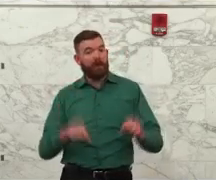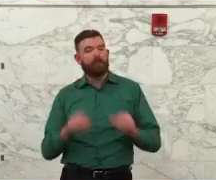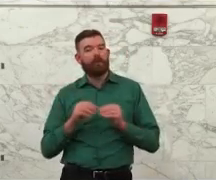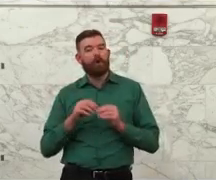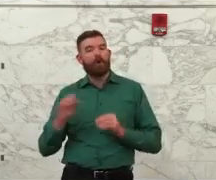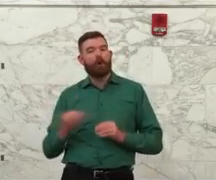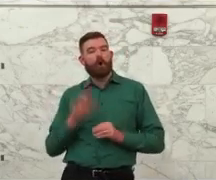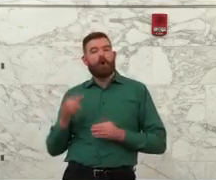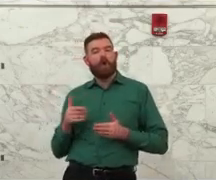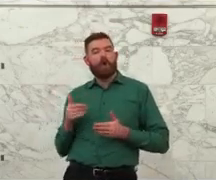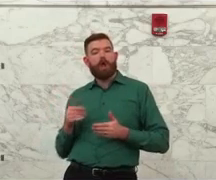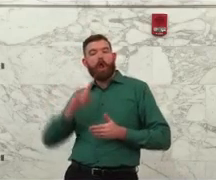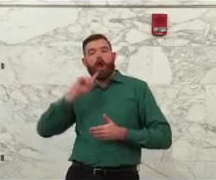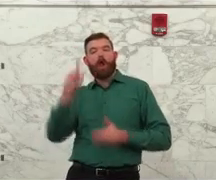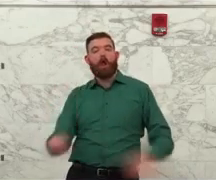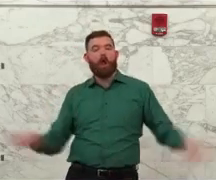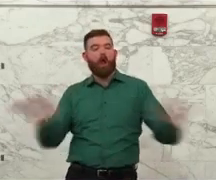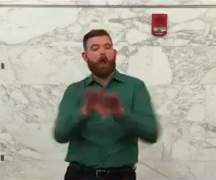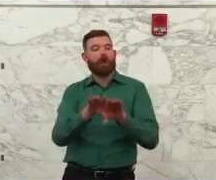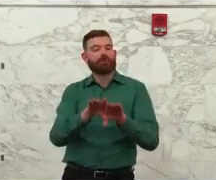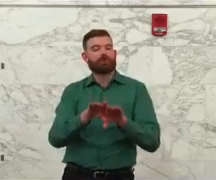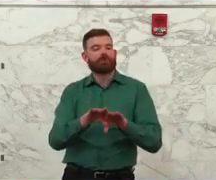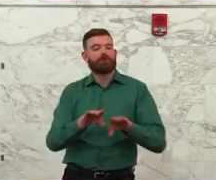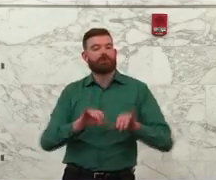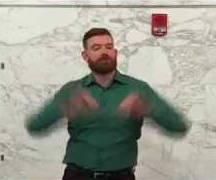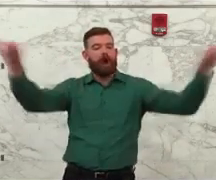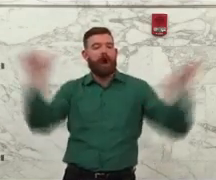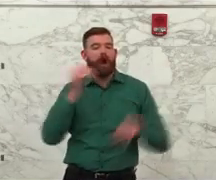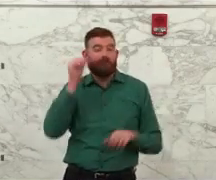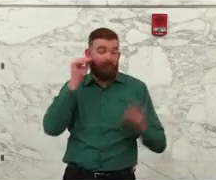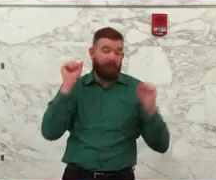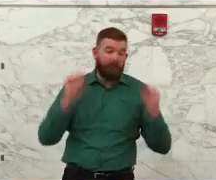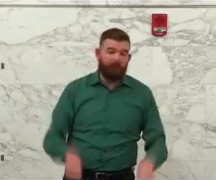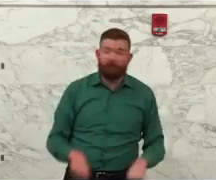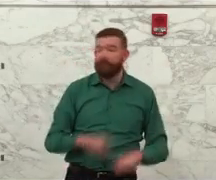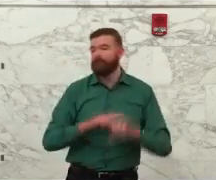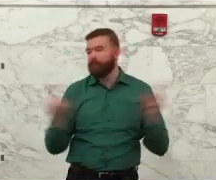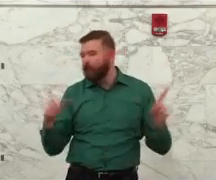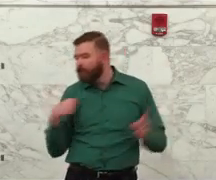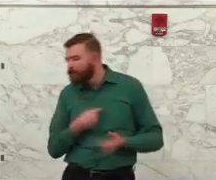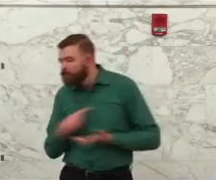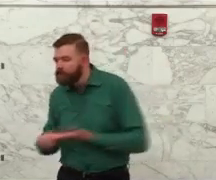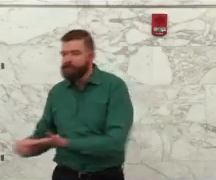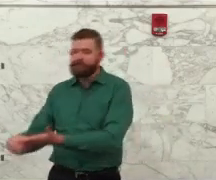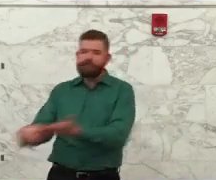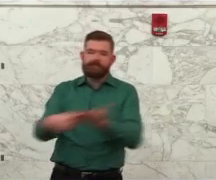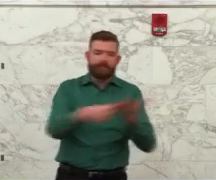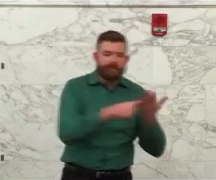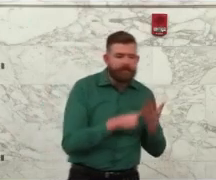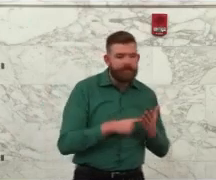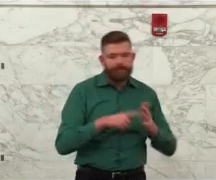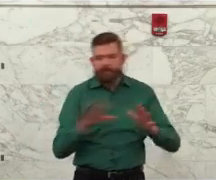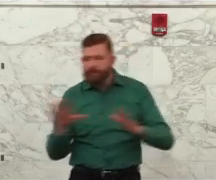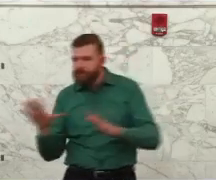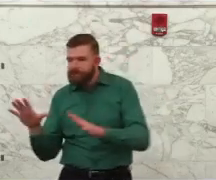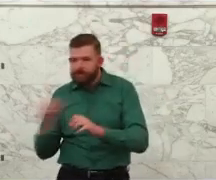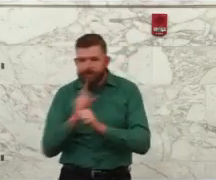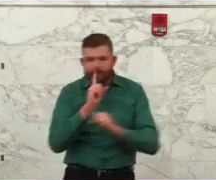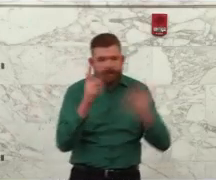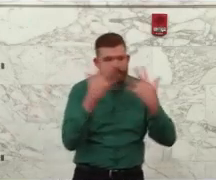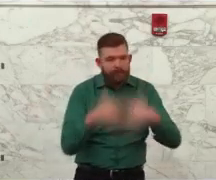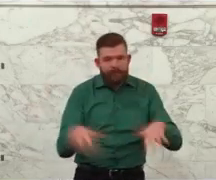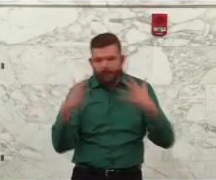of what we're deeming essential and non-essential, and how folks should think about that. There's not a whole lot more we could do, to